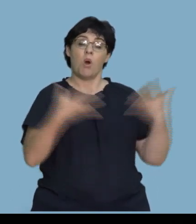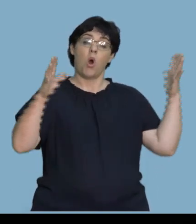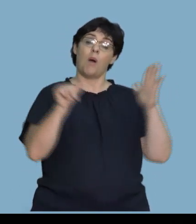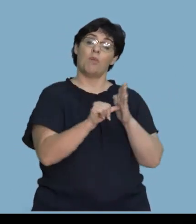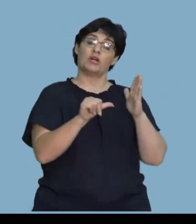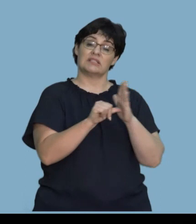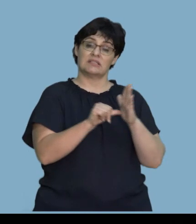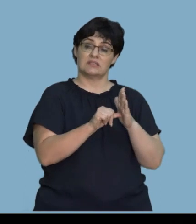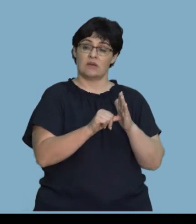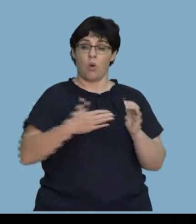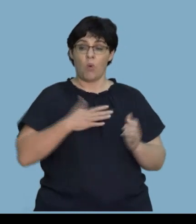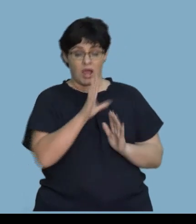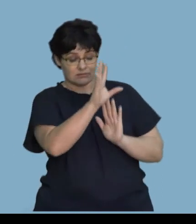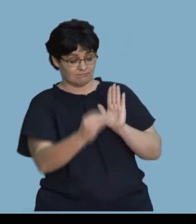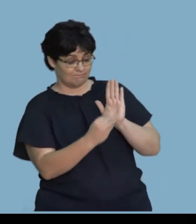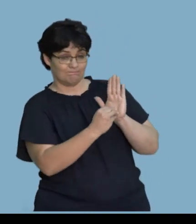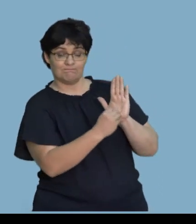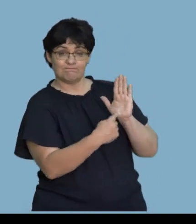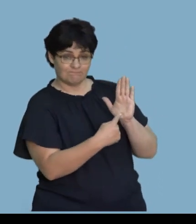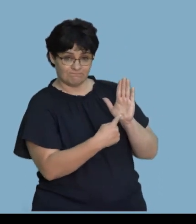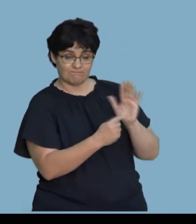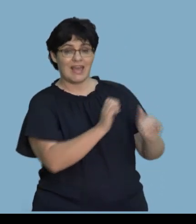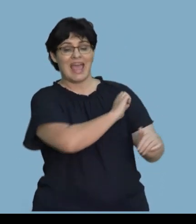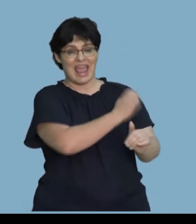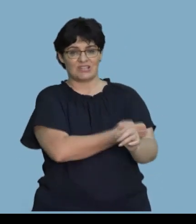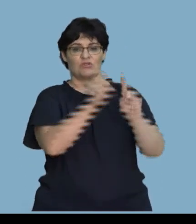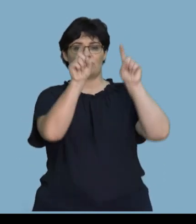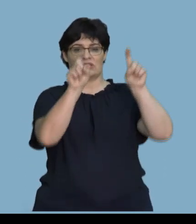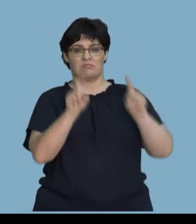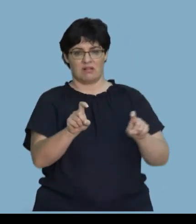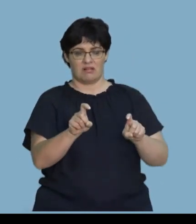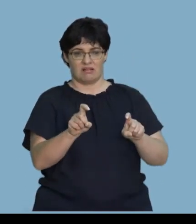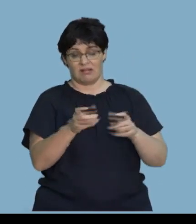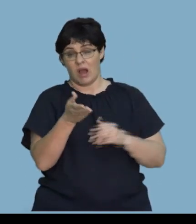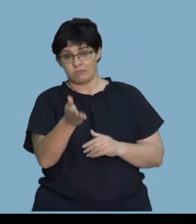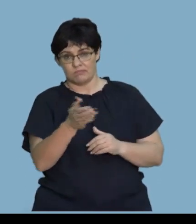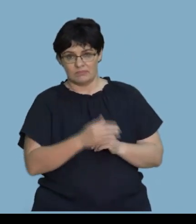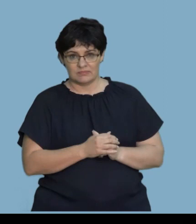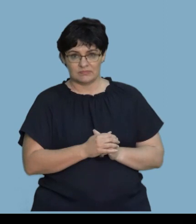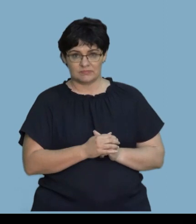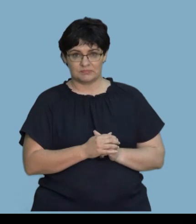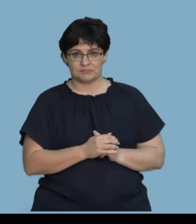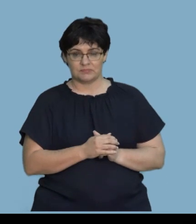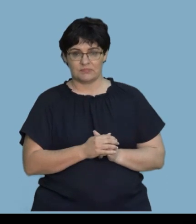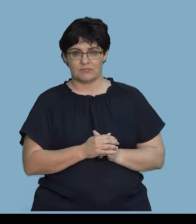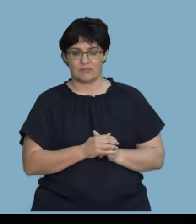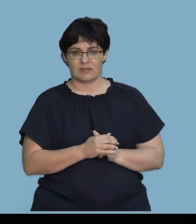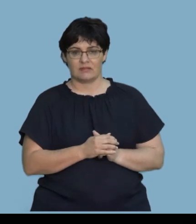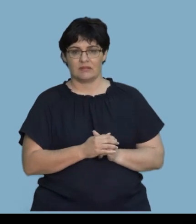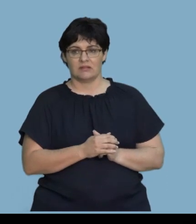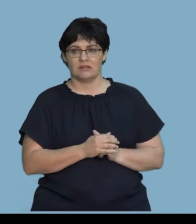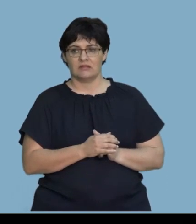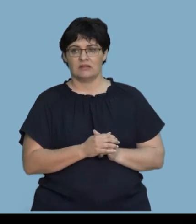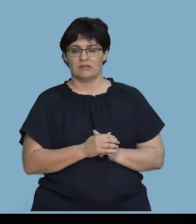wanted, aspect that we wanted to capture here is the energy principle that is concerned, okay? Just to wrap it